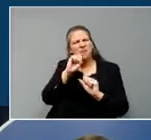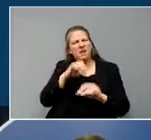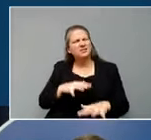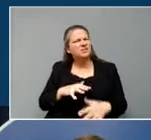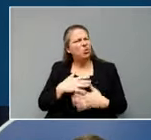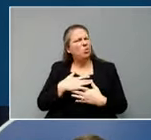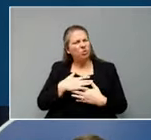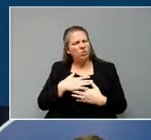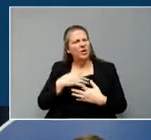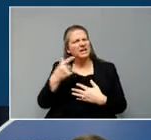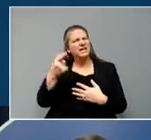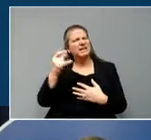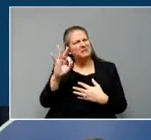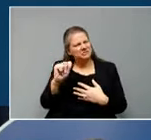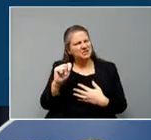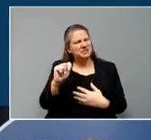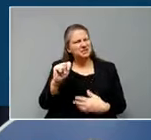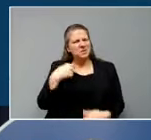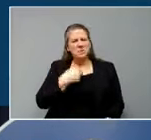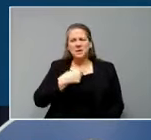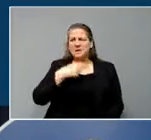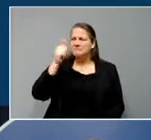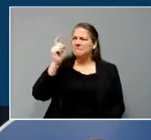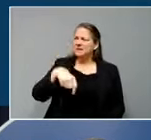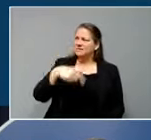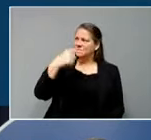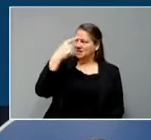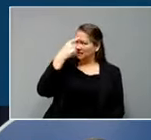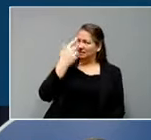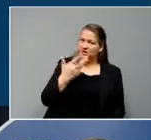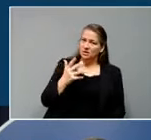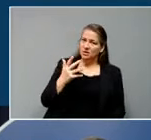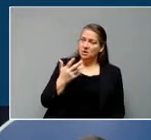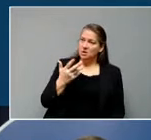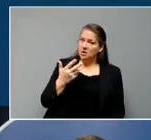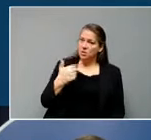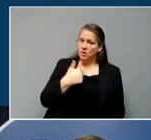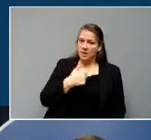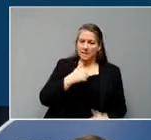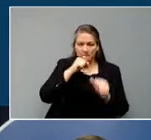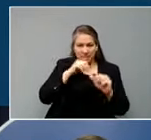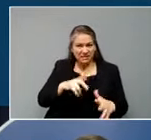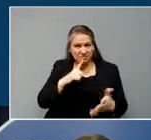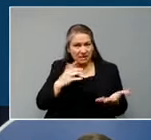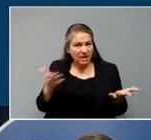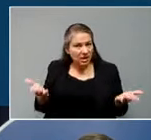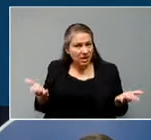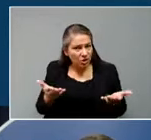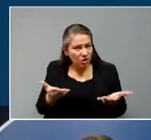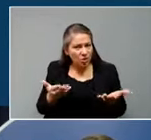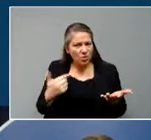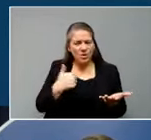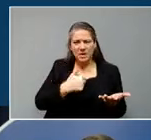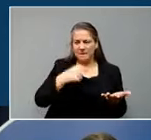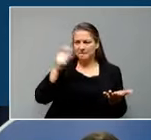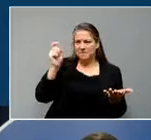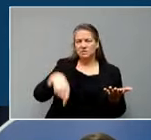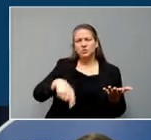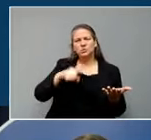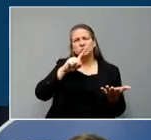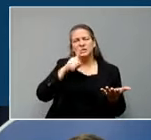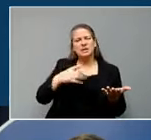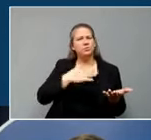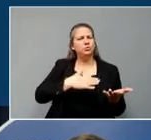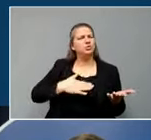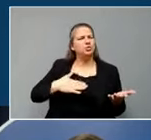we've got to take those moments that we are blessed to be here and hold them tight and appreciate them. But also